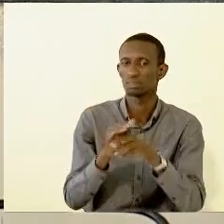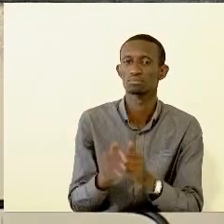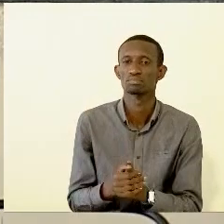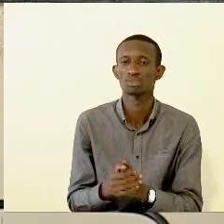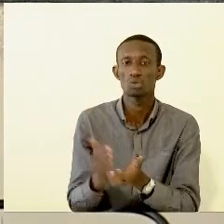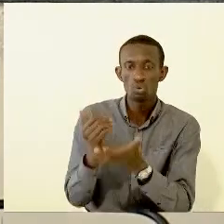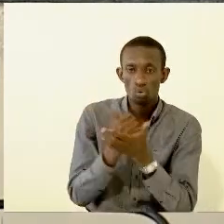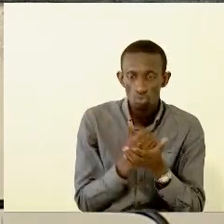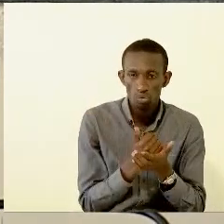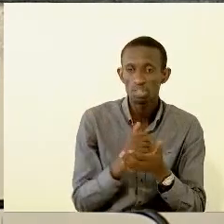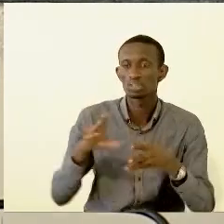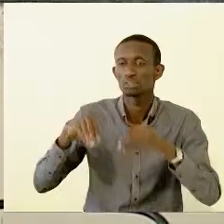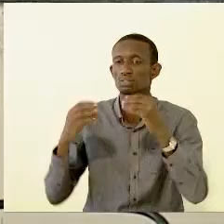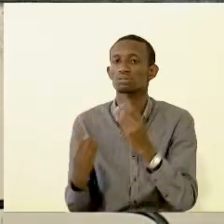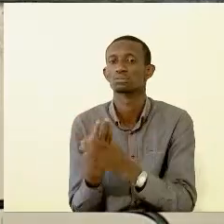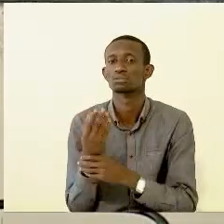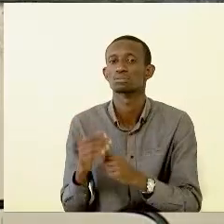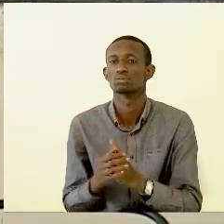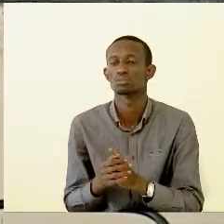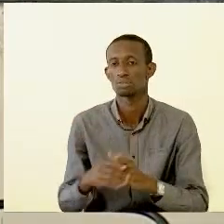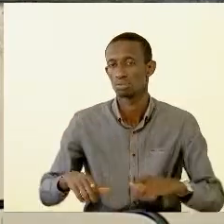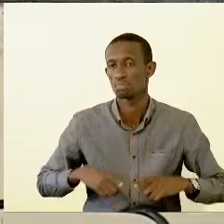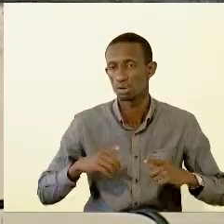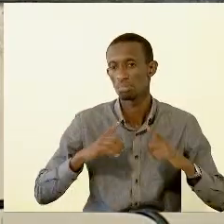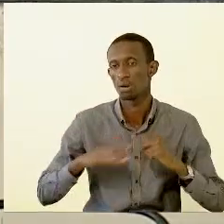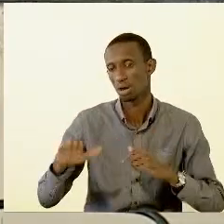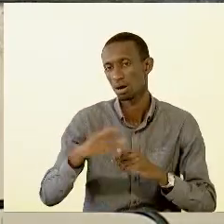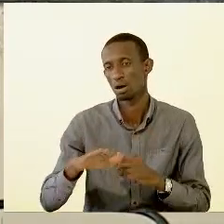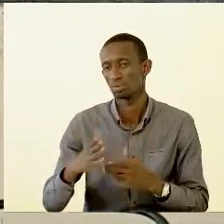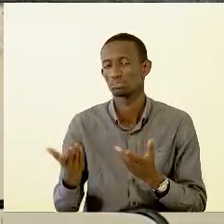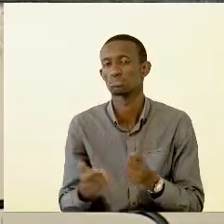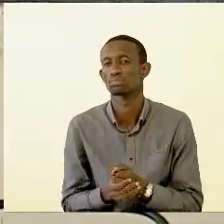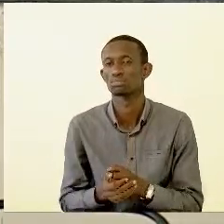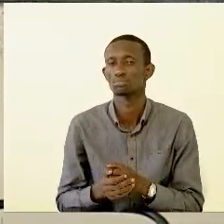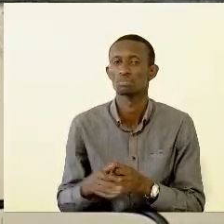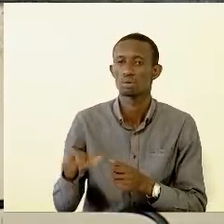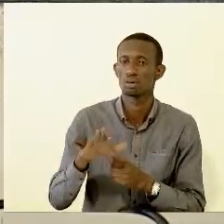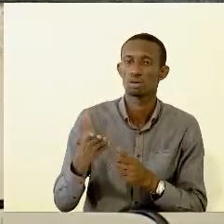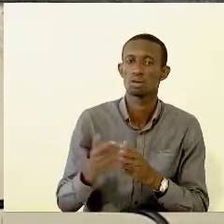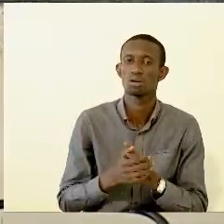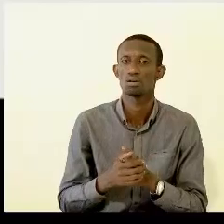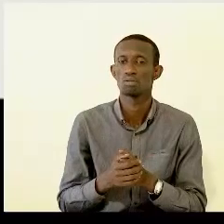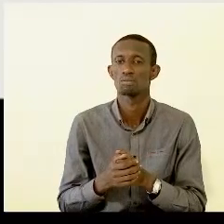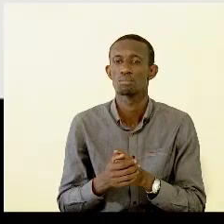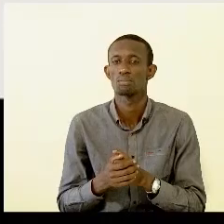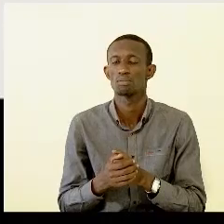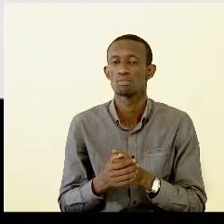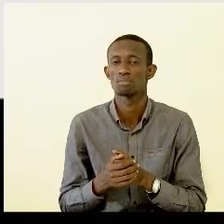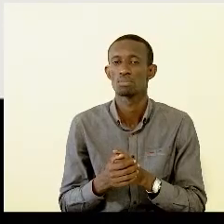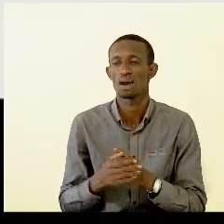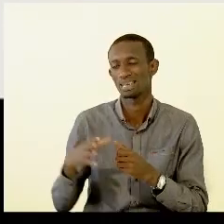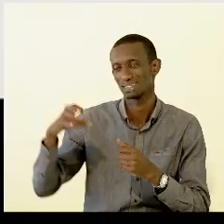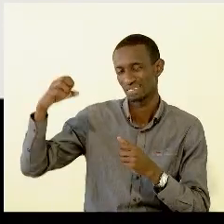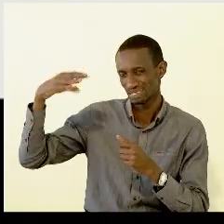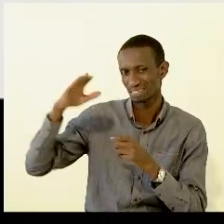to help those plants live in the environment where there's also a lot of